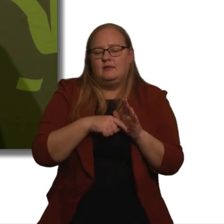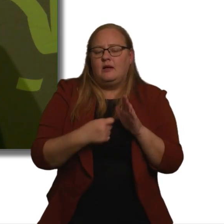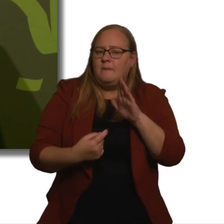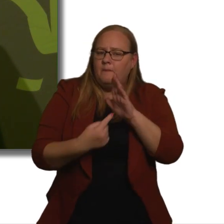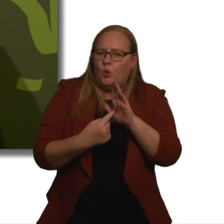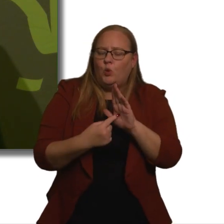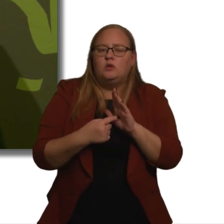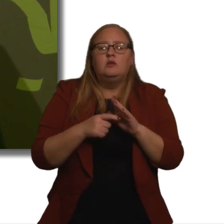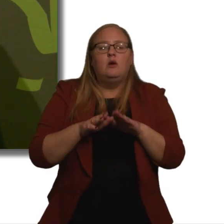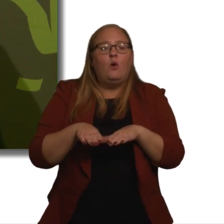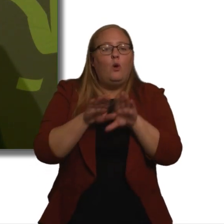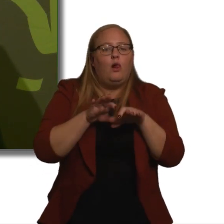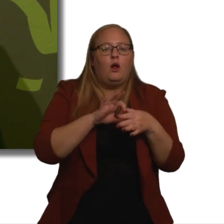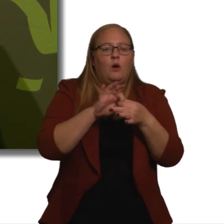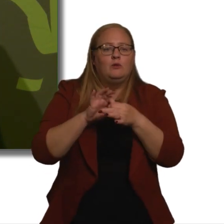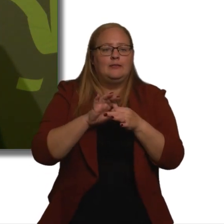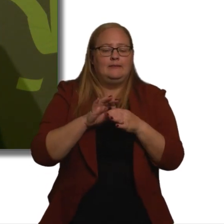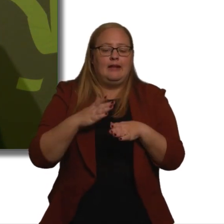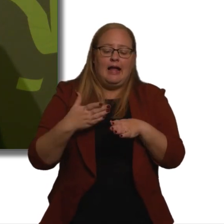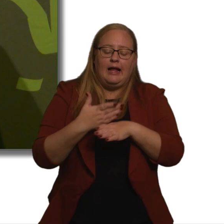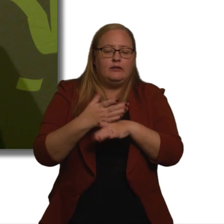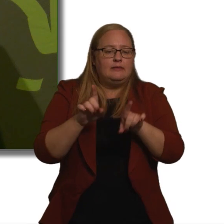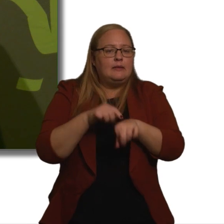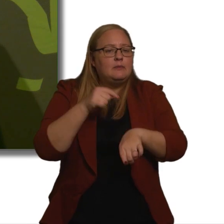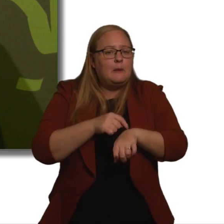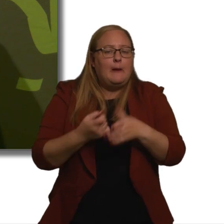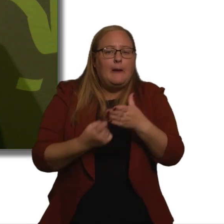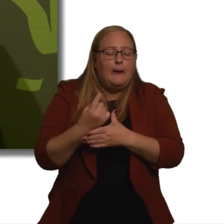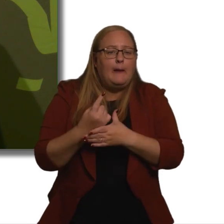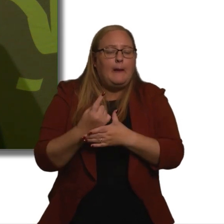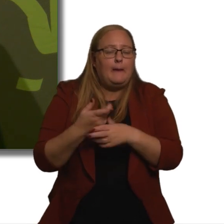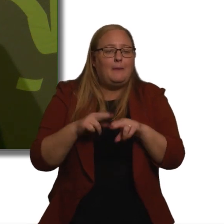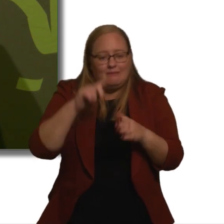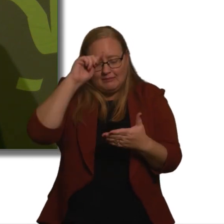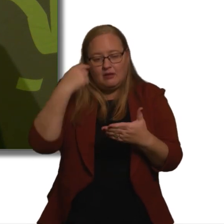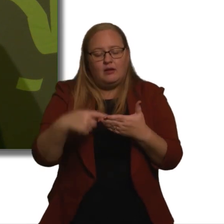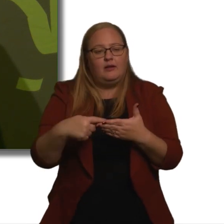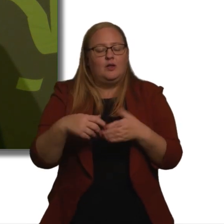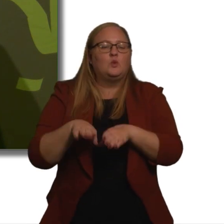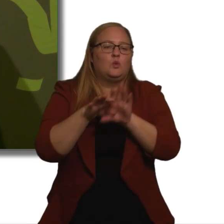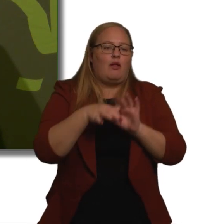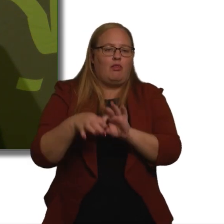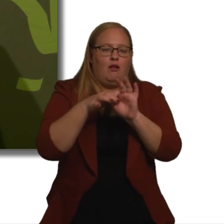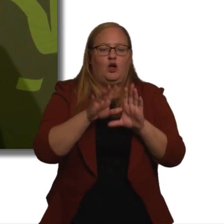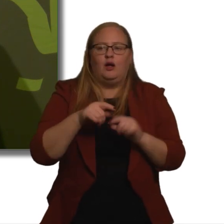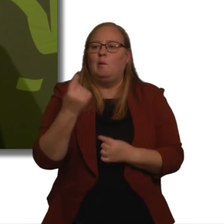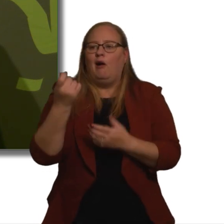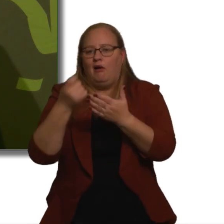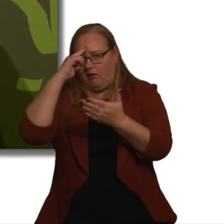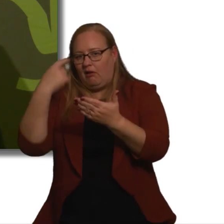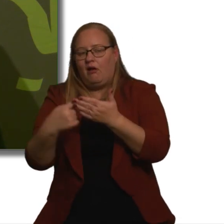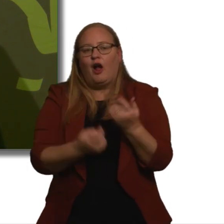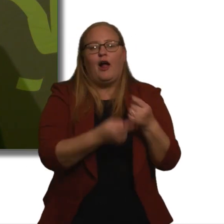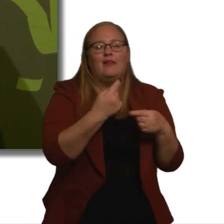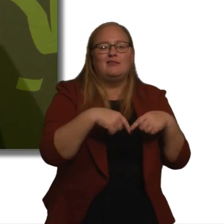acts collectively and as one on this issue. So I'd like to take a moment to reflect on our shared belief